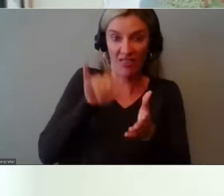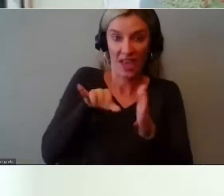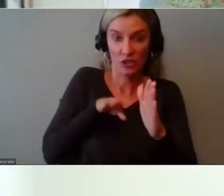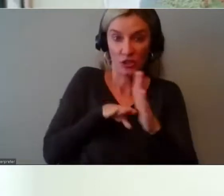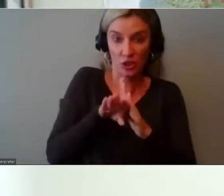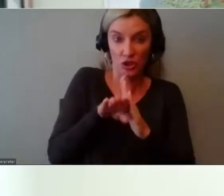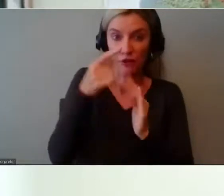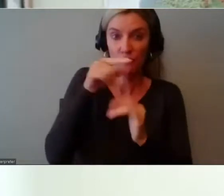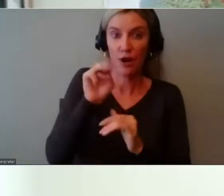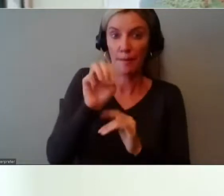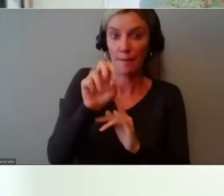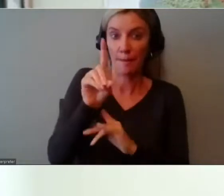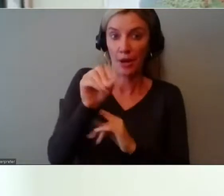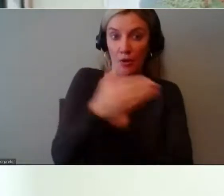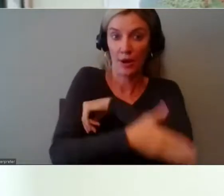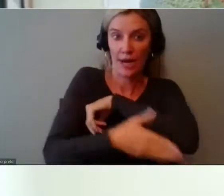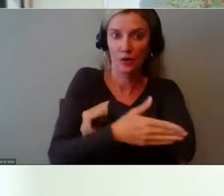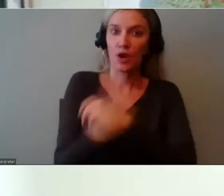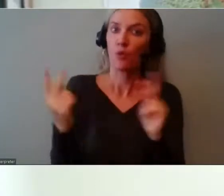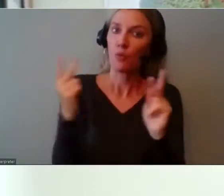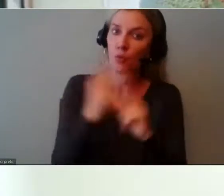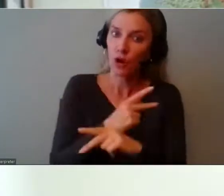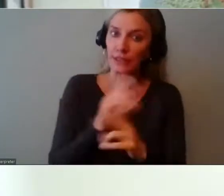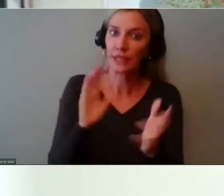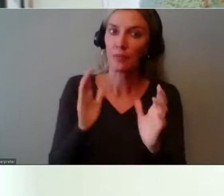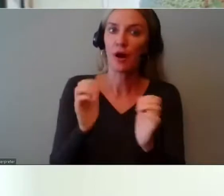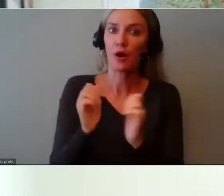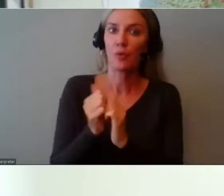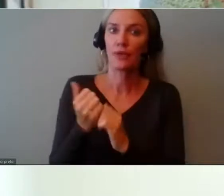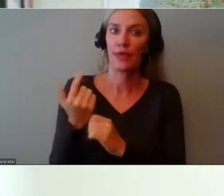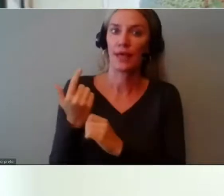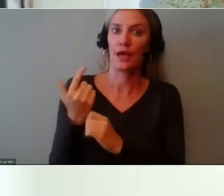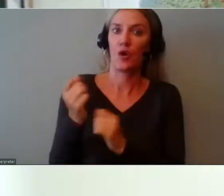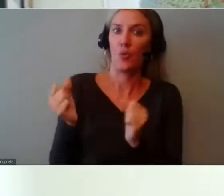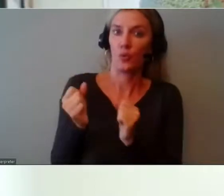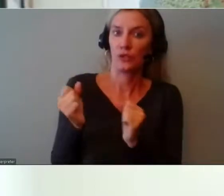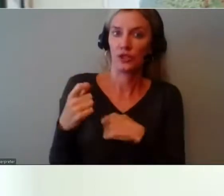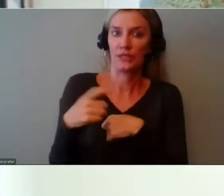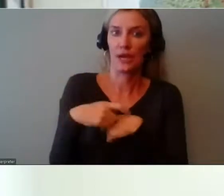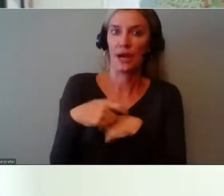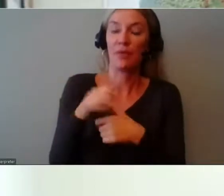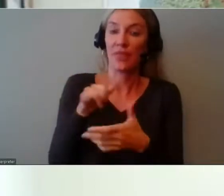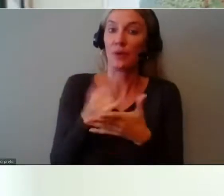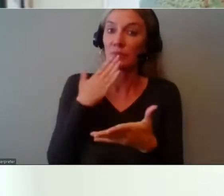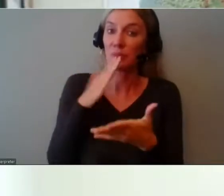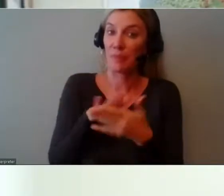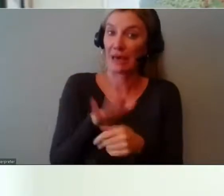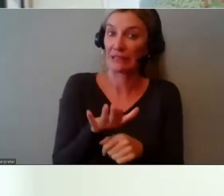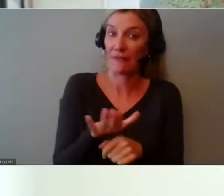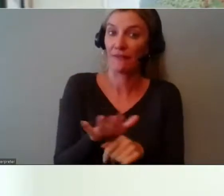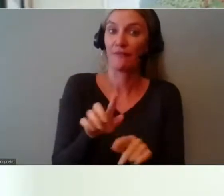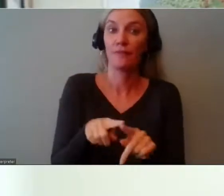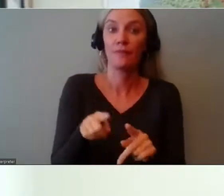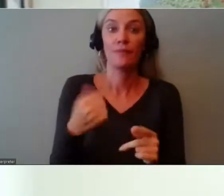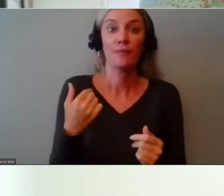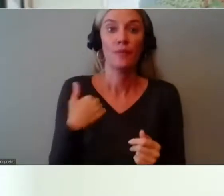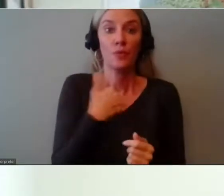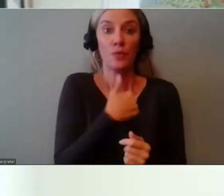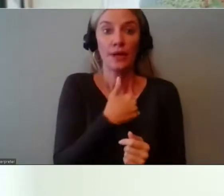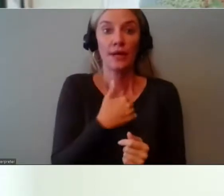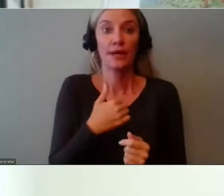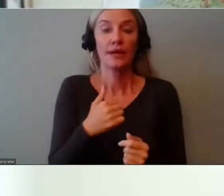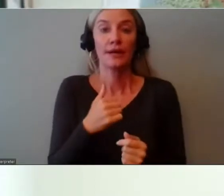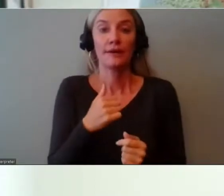was much worse than the surge was in the winter, which was bad enough. But we didn't go back